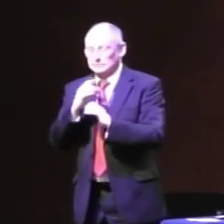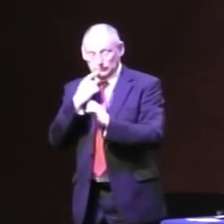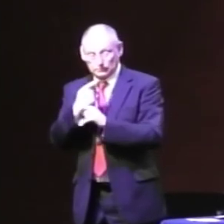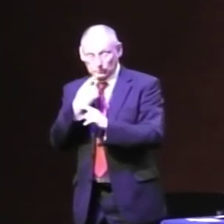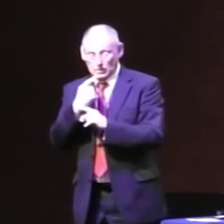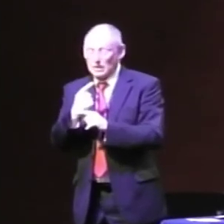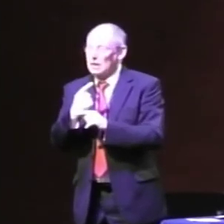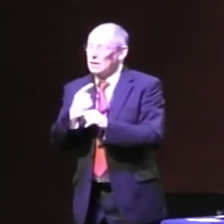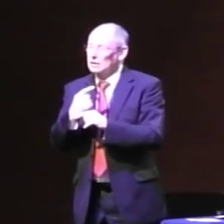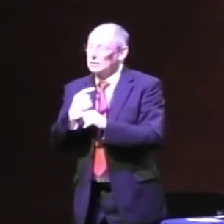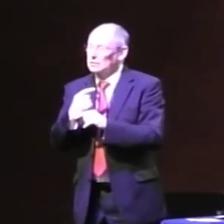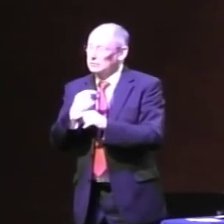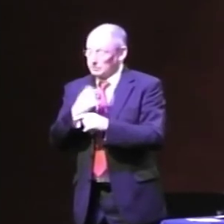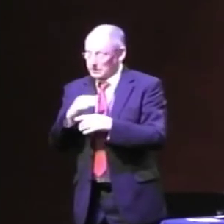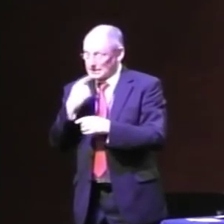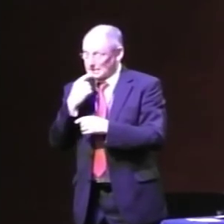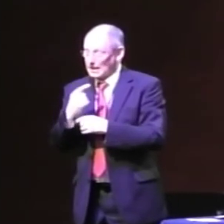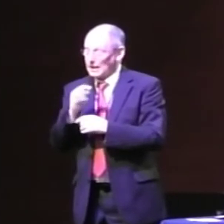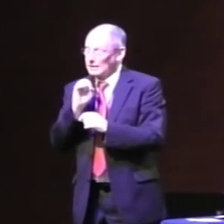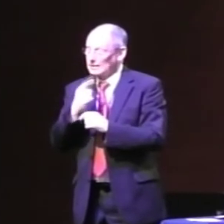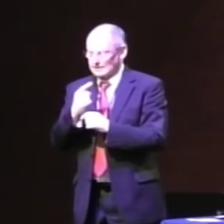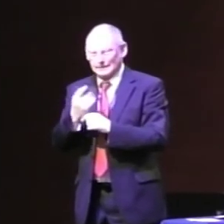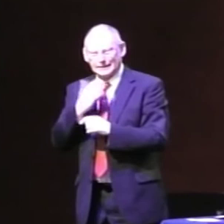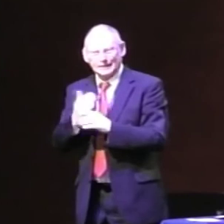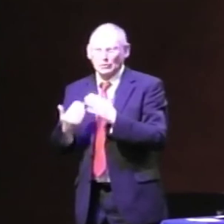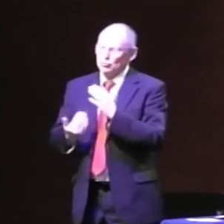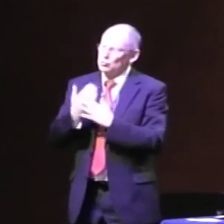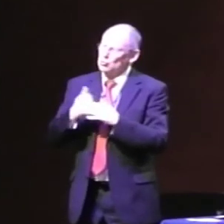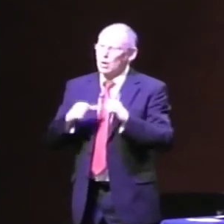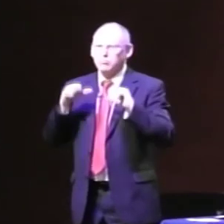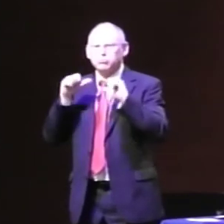Michael Matheson, has signalled the need for a new approved